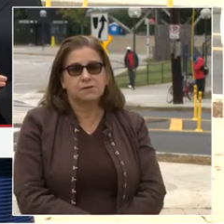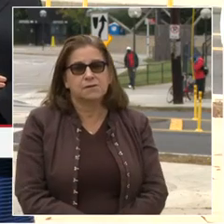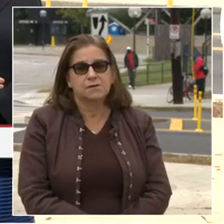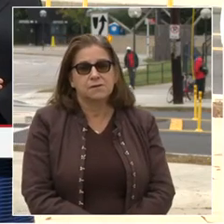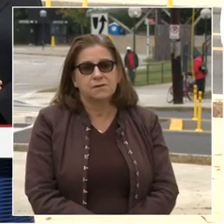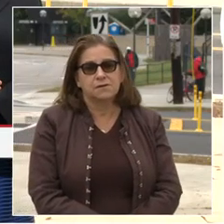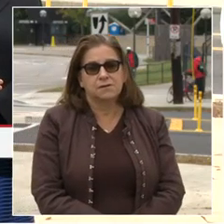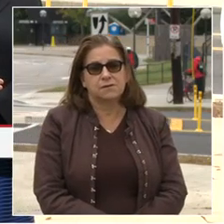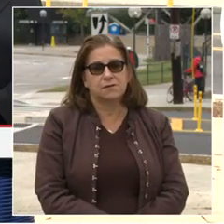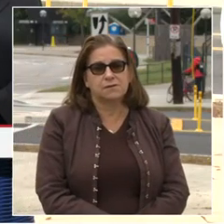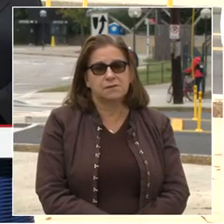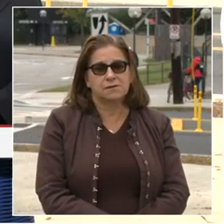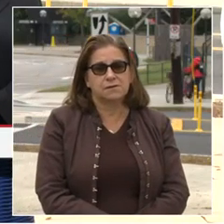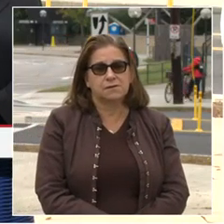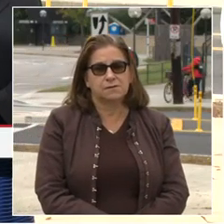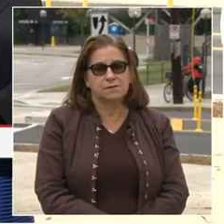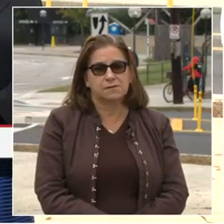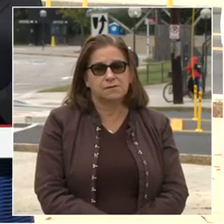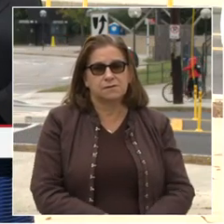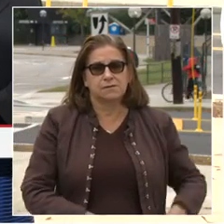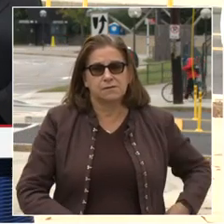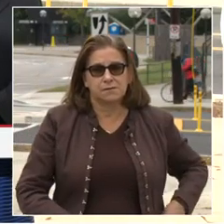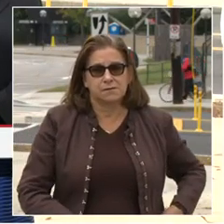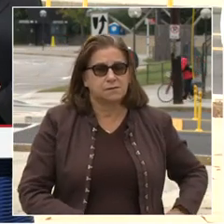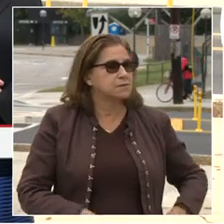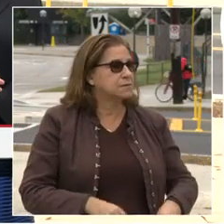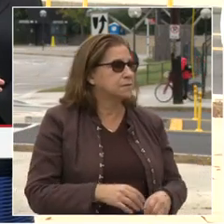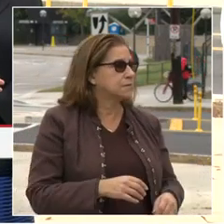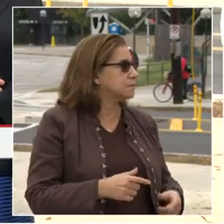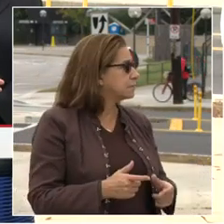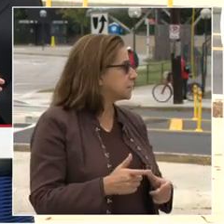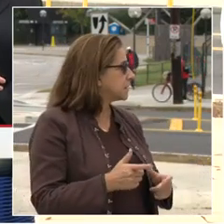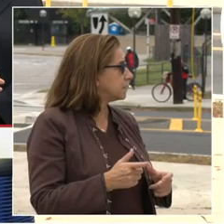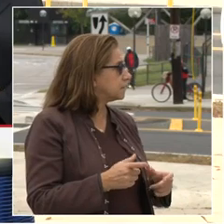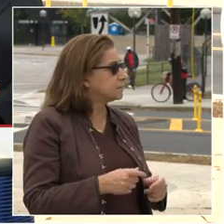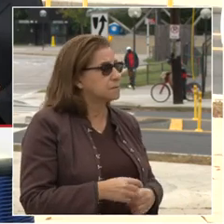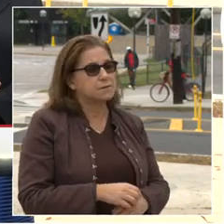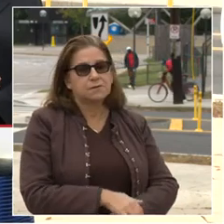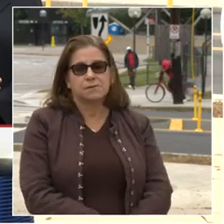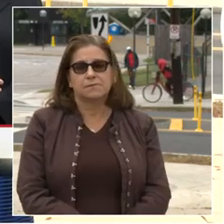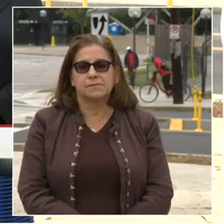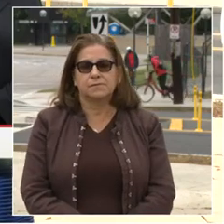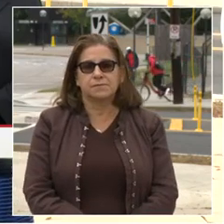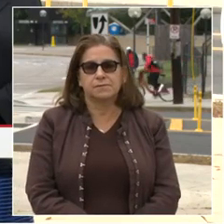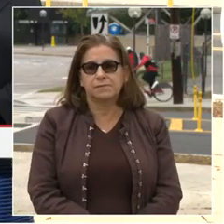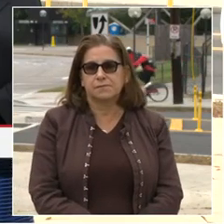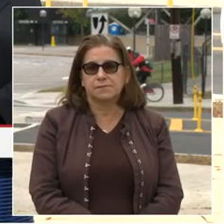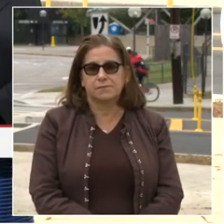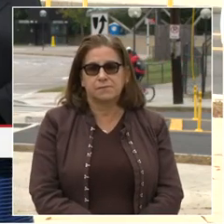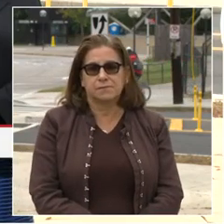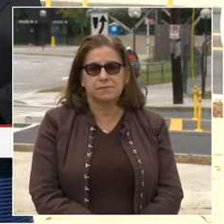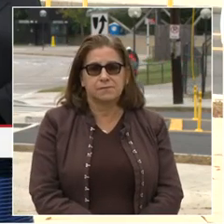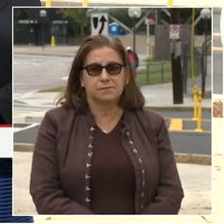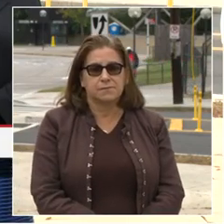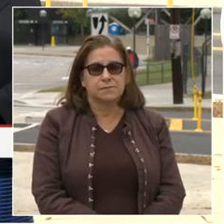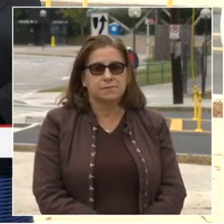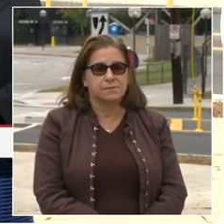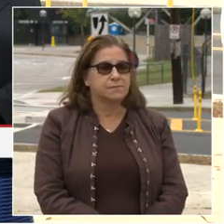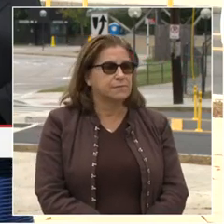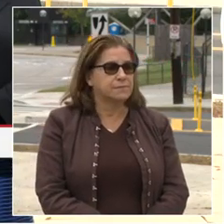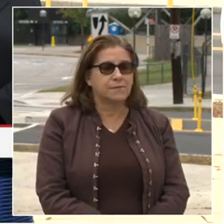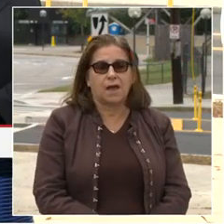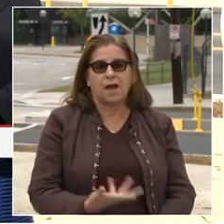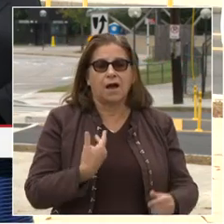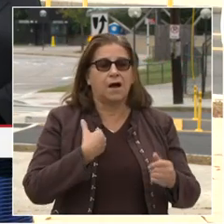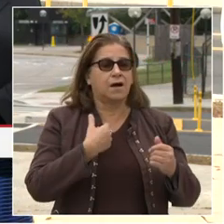some of these processes, the community engagement process will be truncated. And I don't do that lightly. DDOT